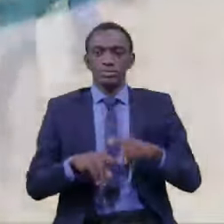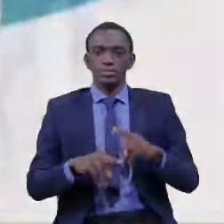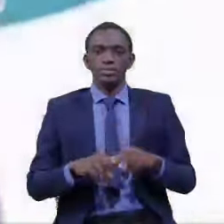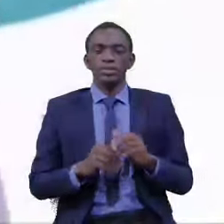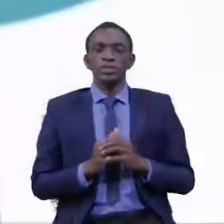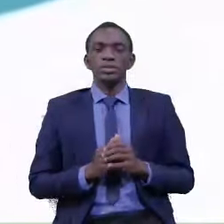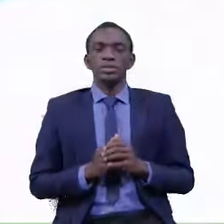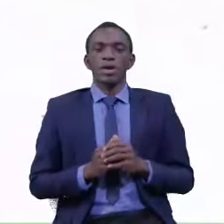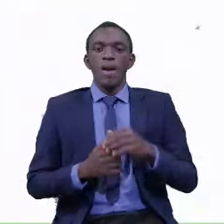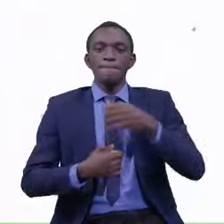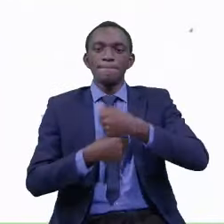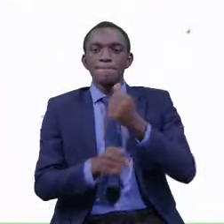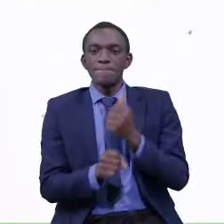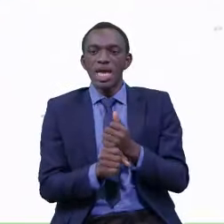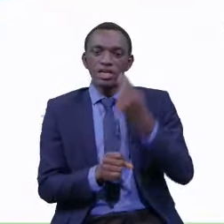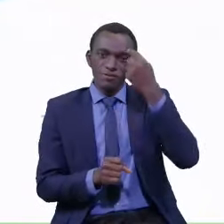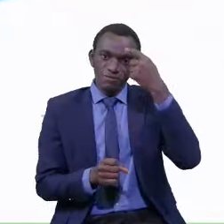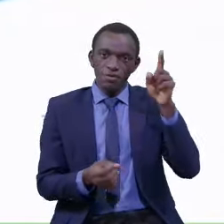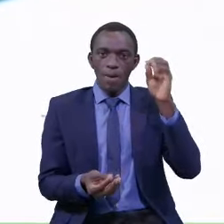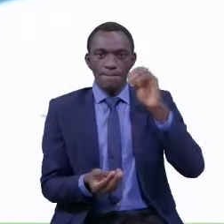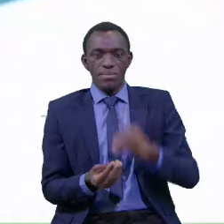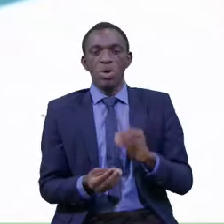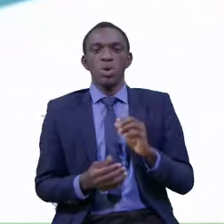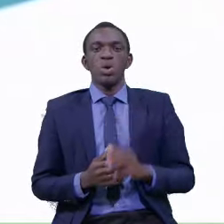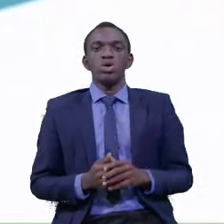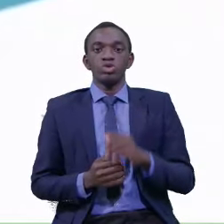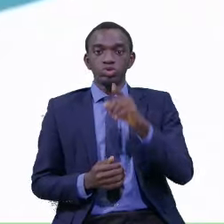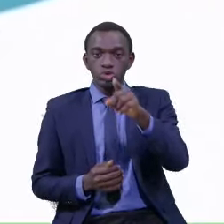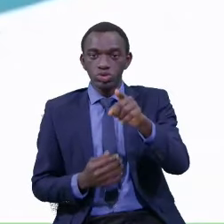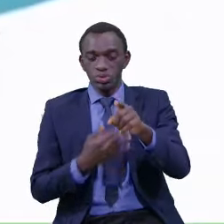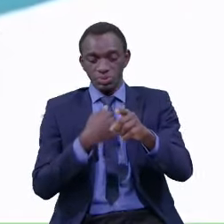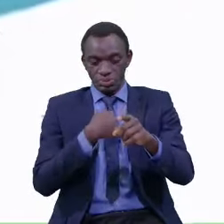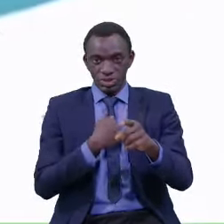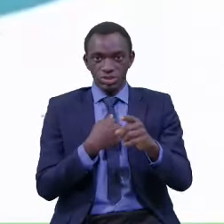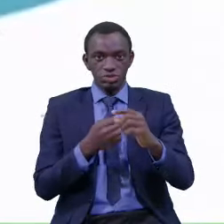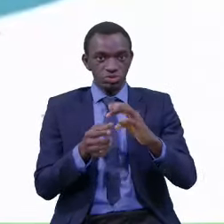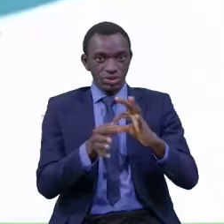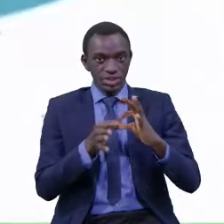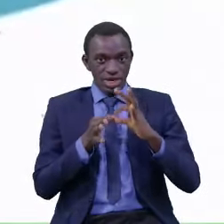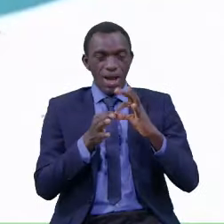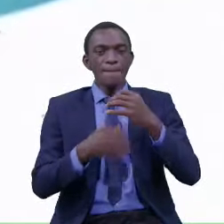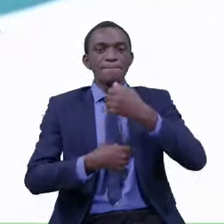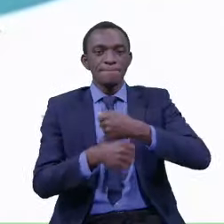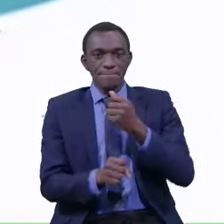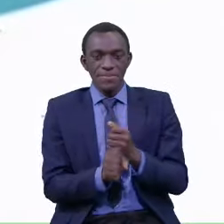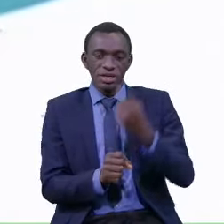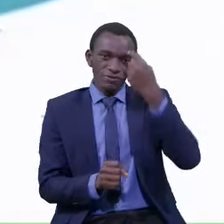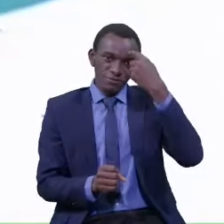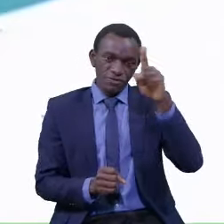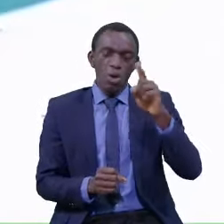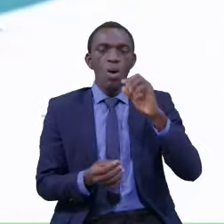for more. You and I are made for more. Whatever we've